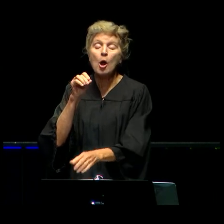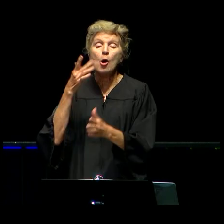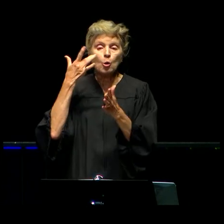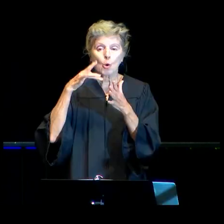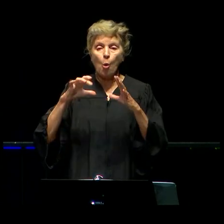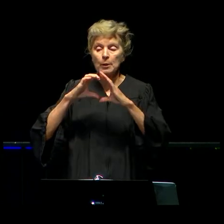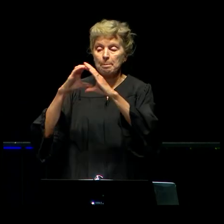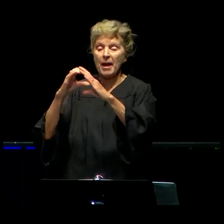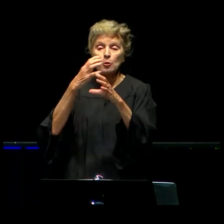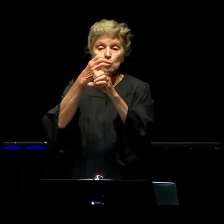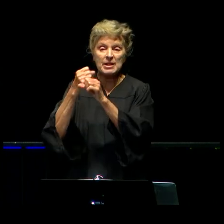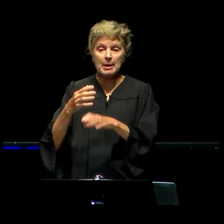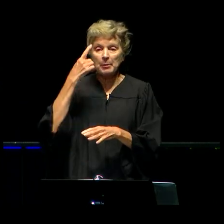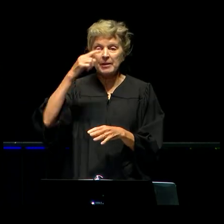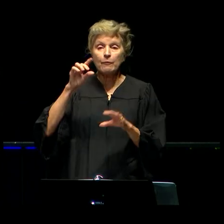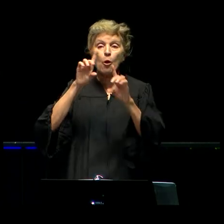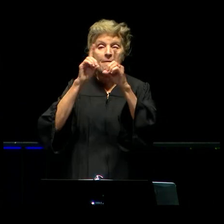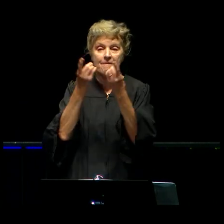Science.